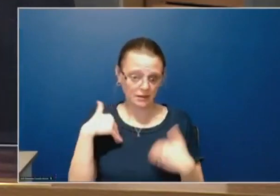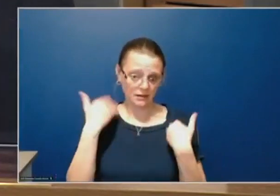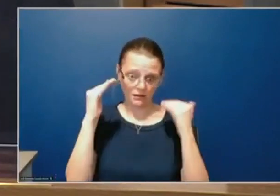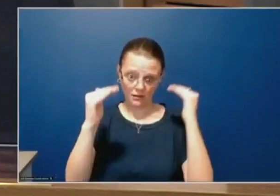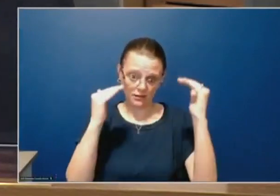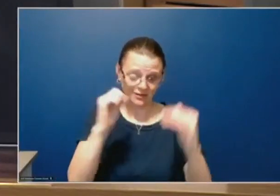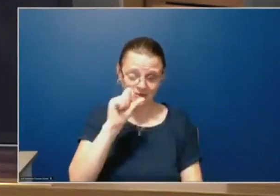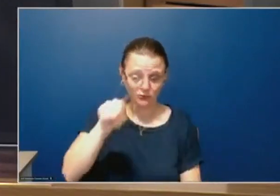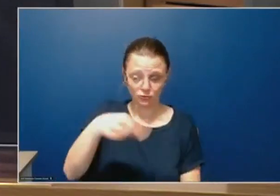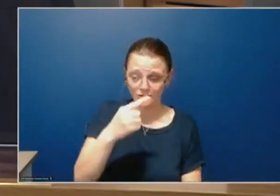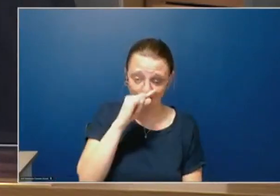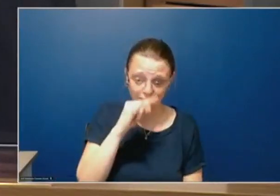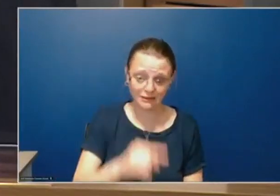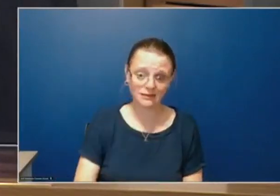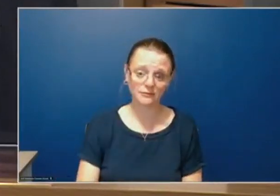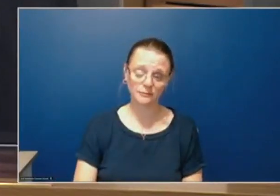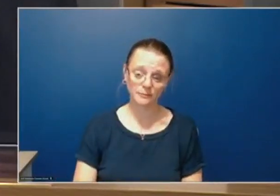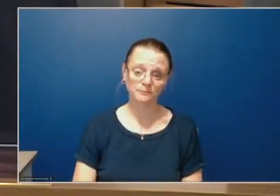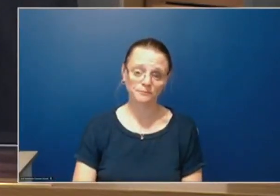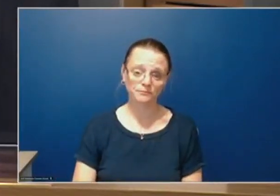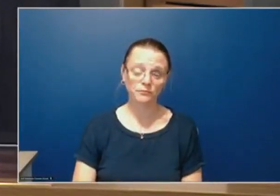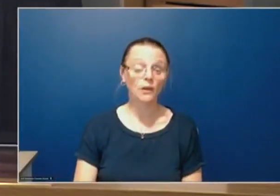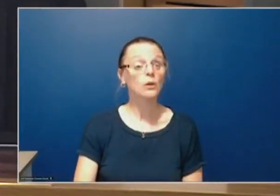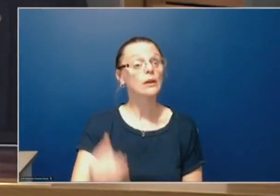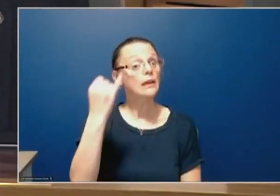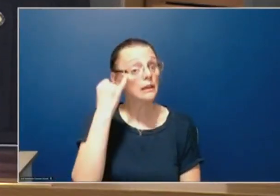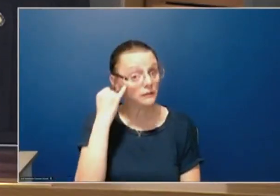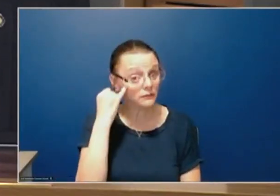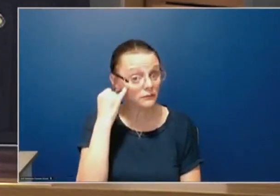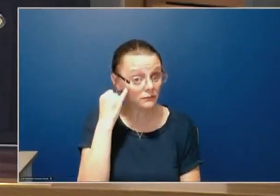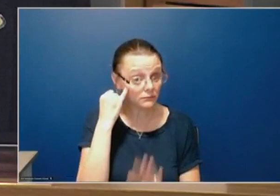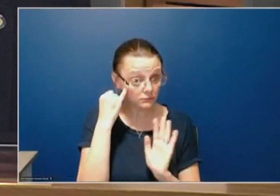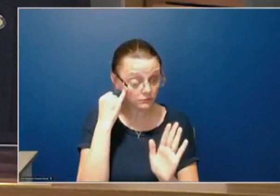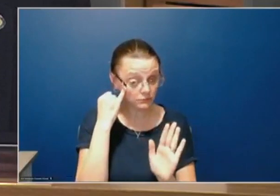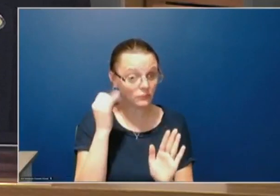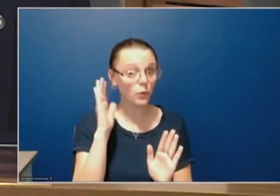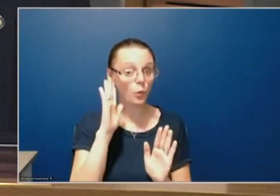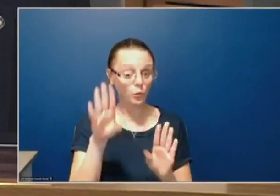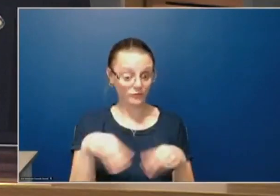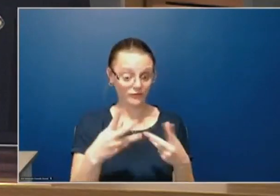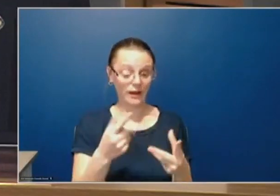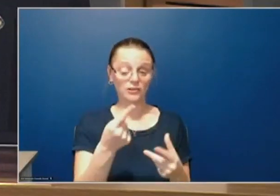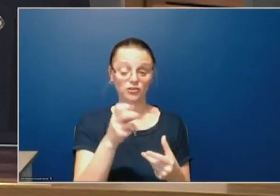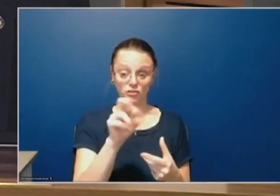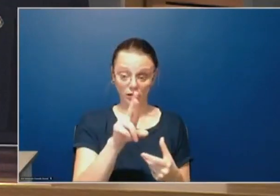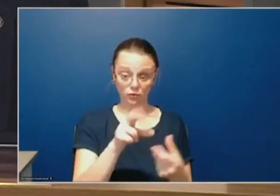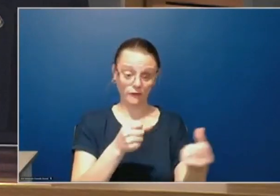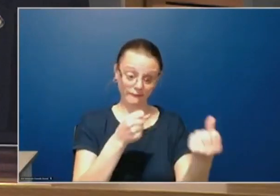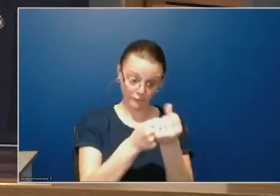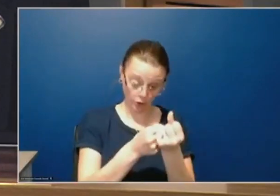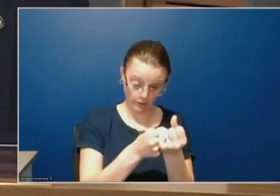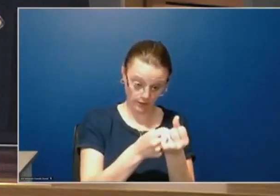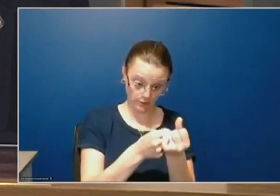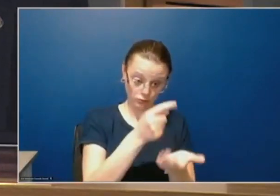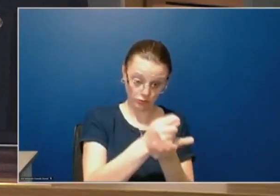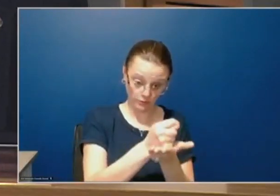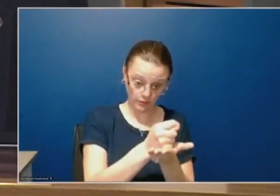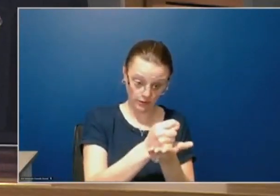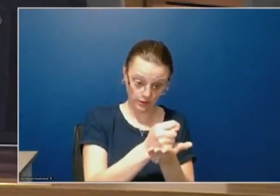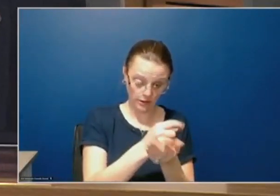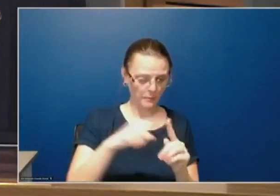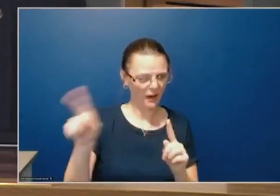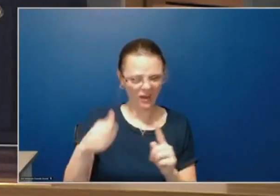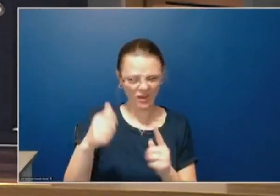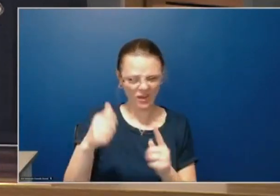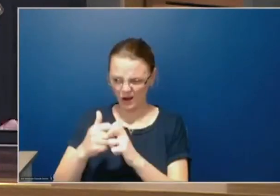kids. So if we're going to go ahead with gender-affirming treatment without fixing any of these underlying problems